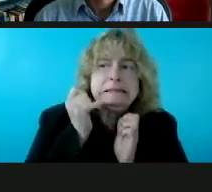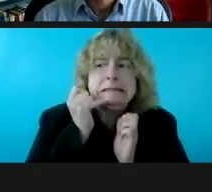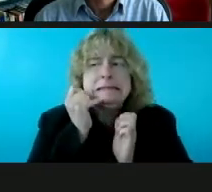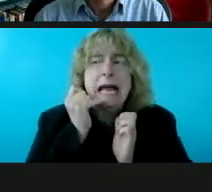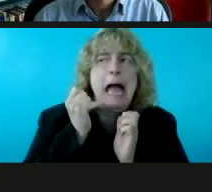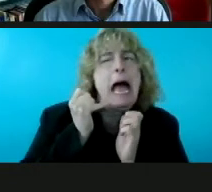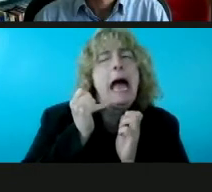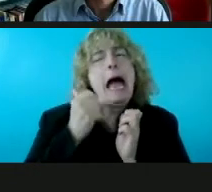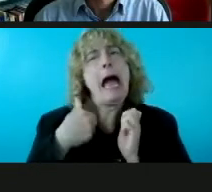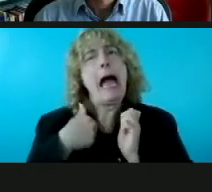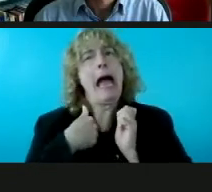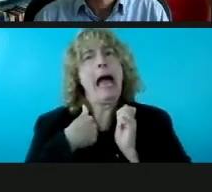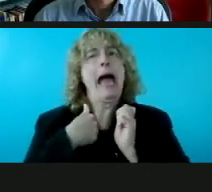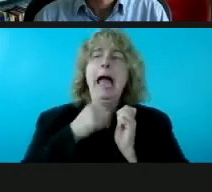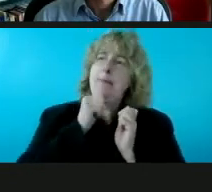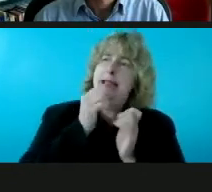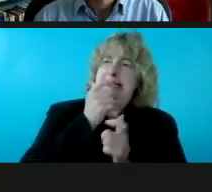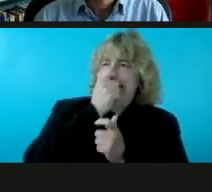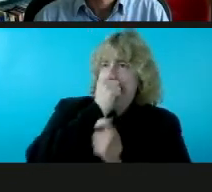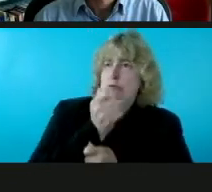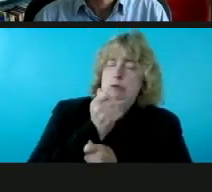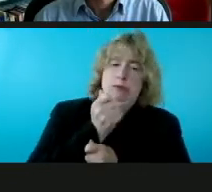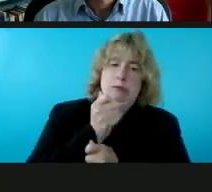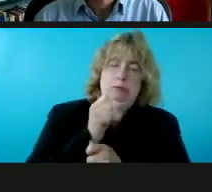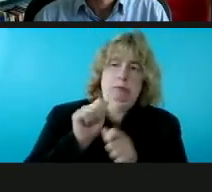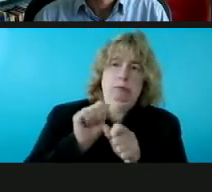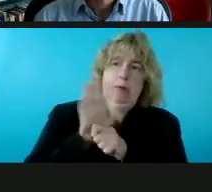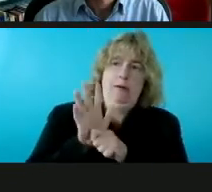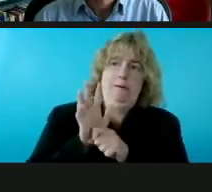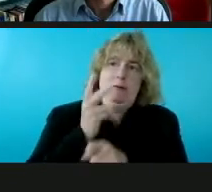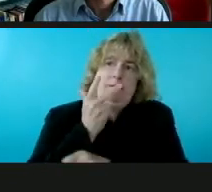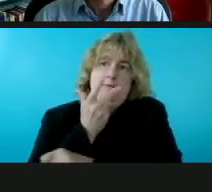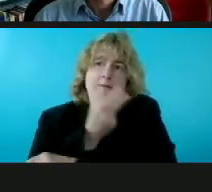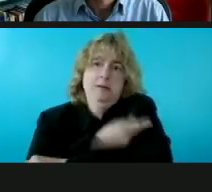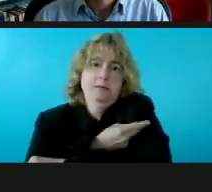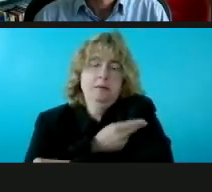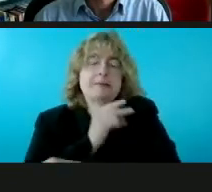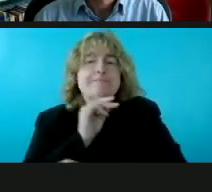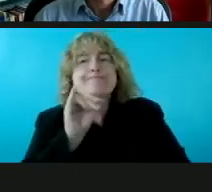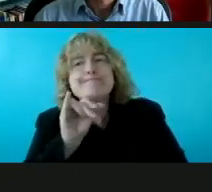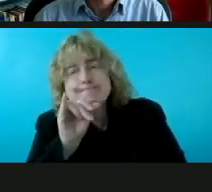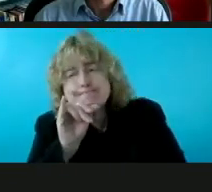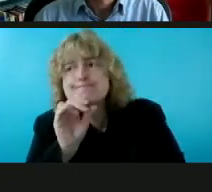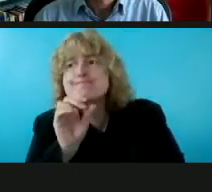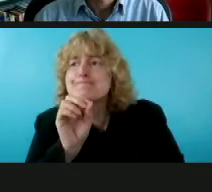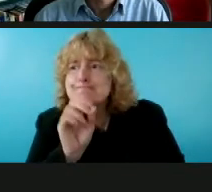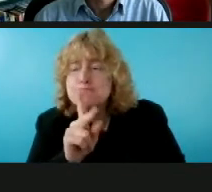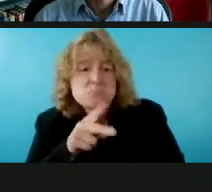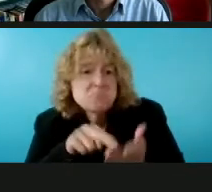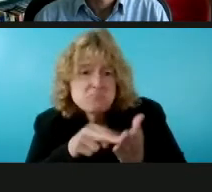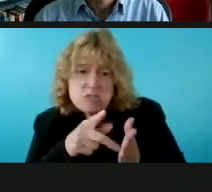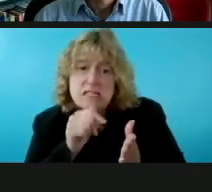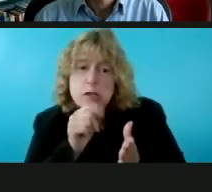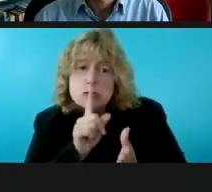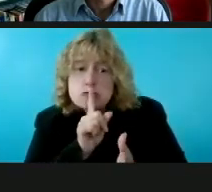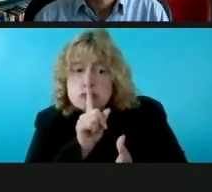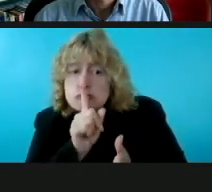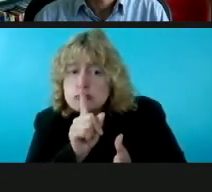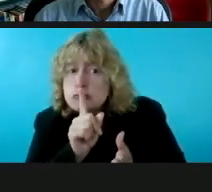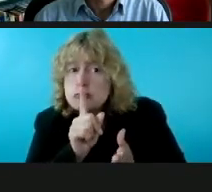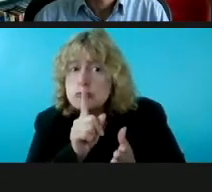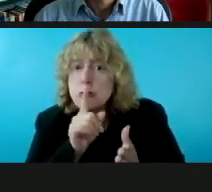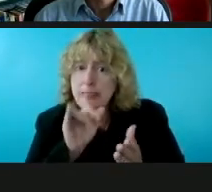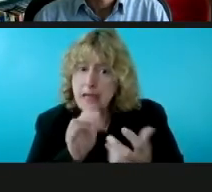COVID vaccine. Okay. You're not sure the COVID vaccine is right for you. Would you be willing to share some of your